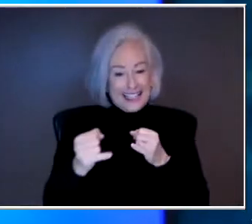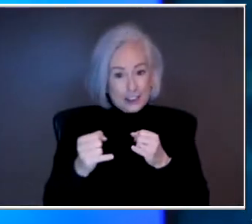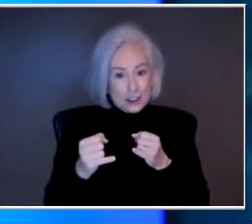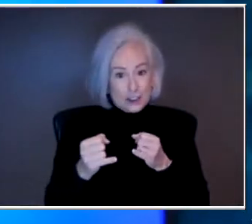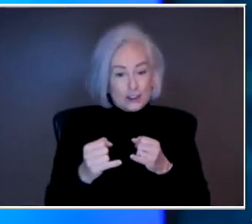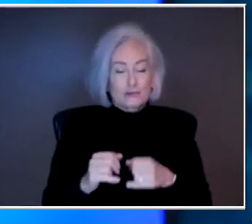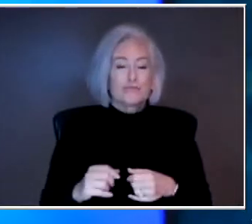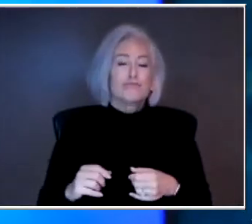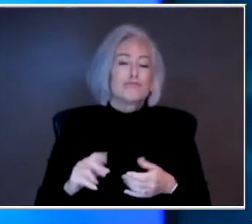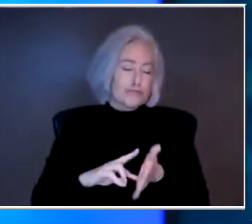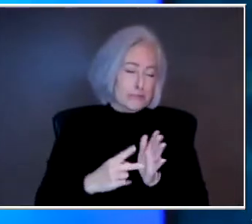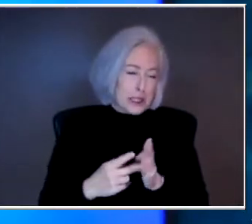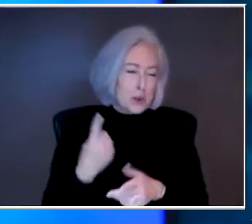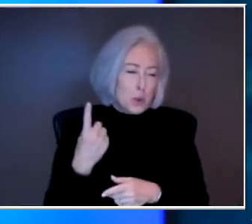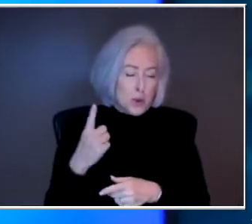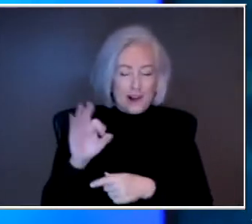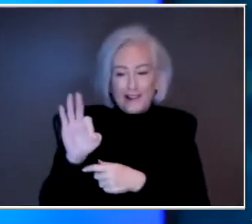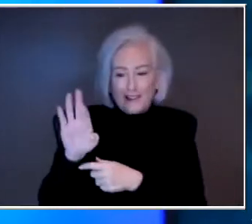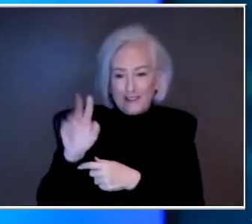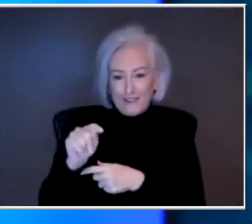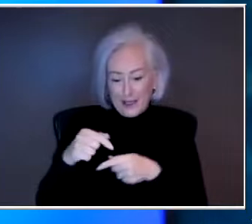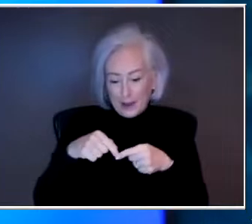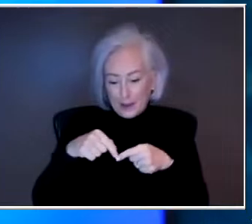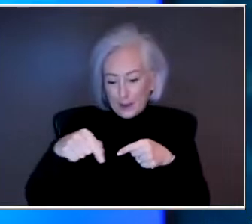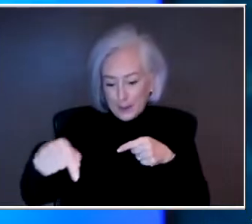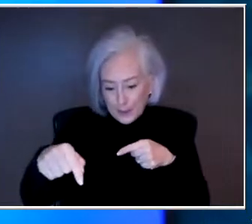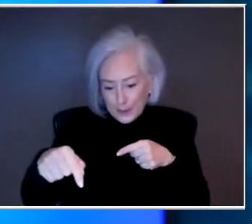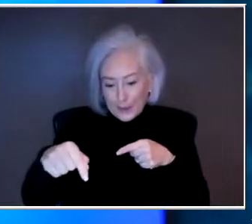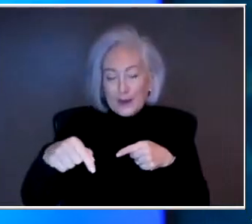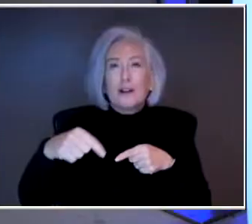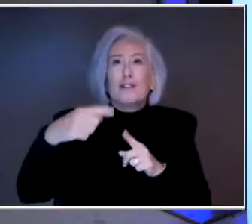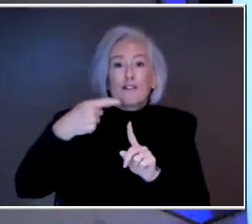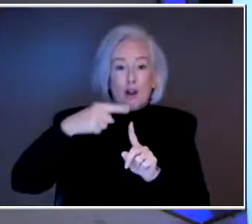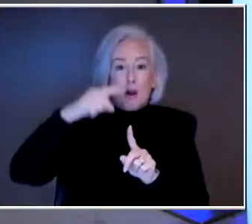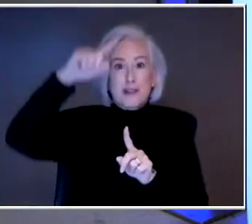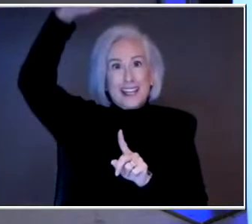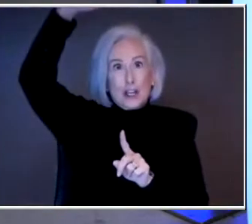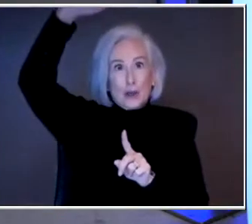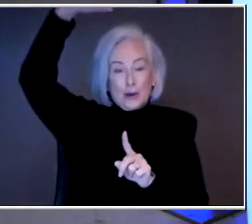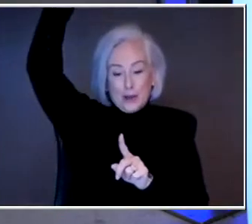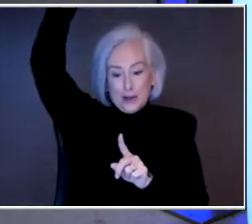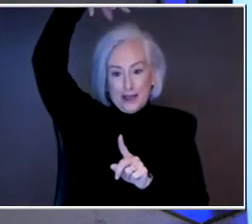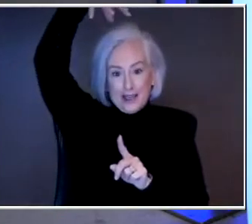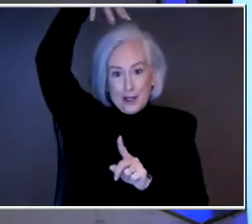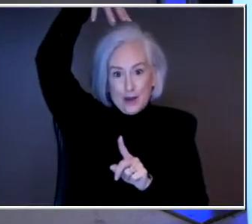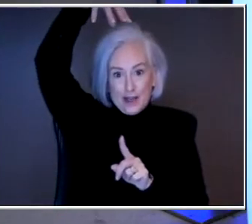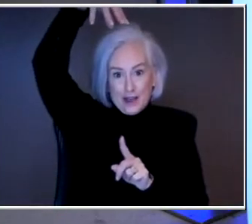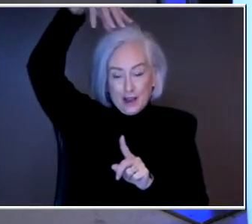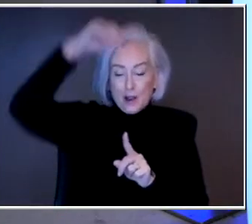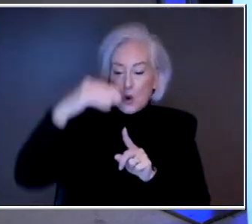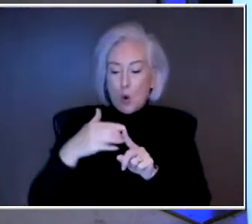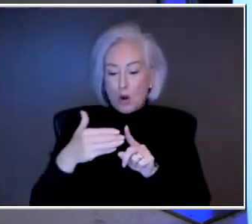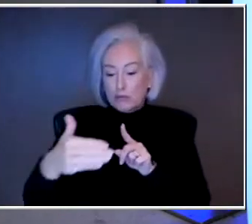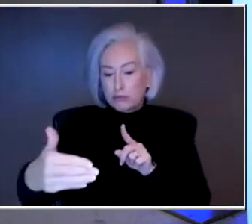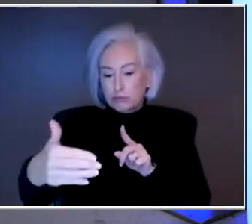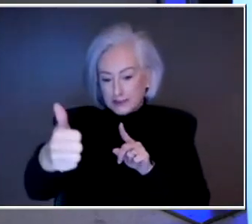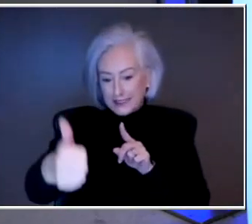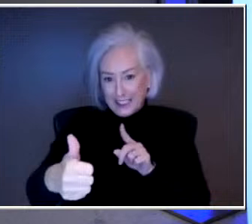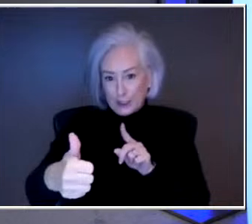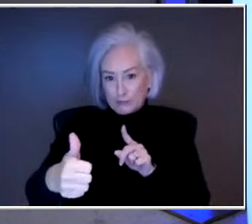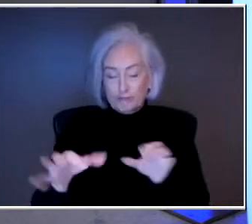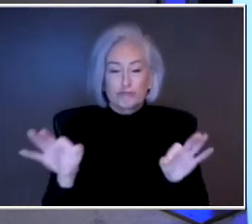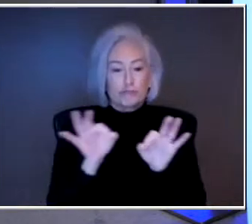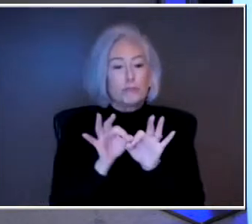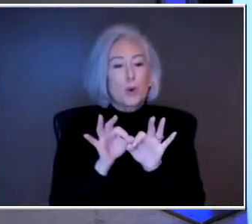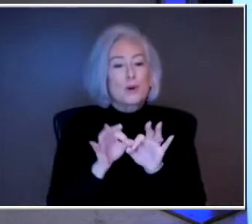from anything that could be hanging as a decoration or. Get out the measuring stick. There you go. Okay, use common sense, but yeah, it's